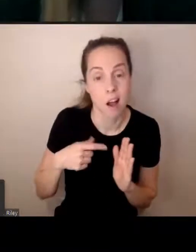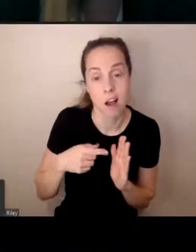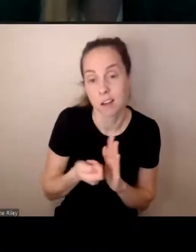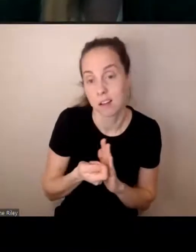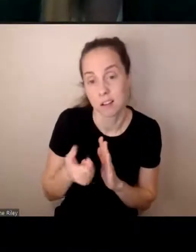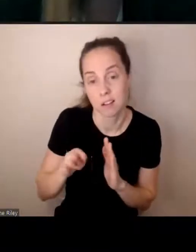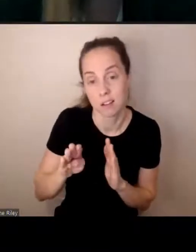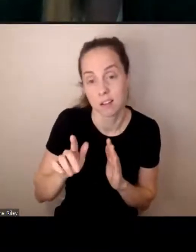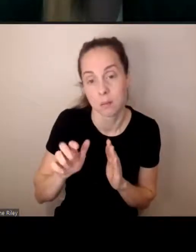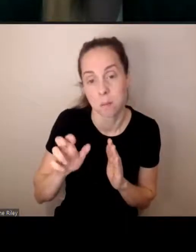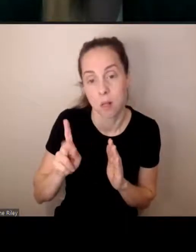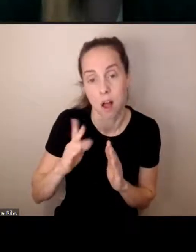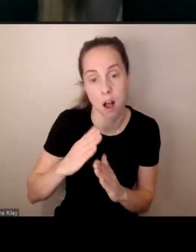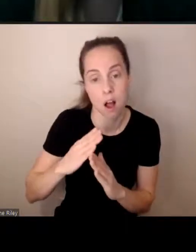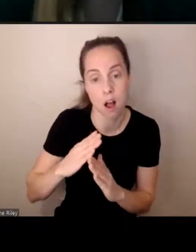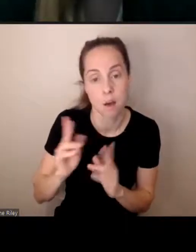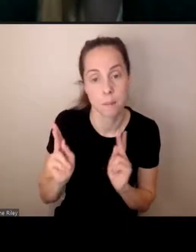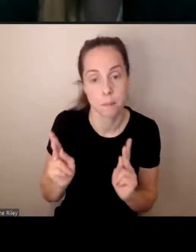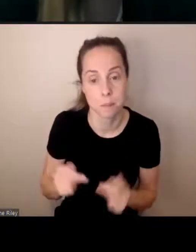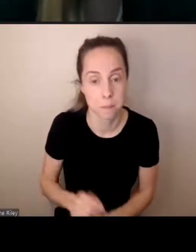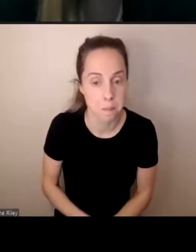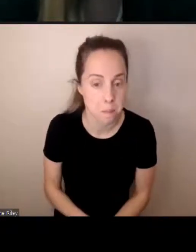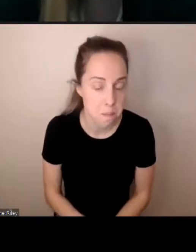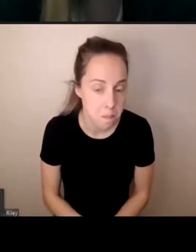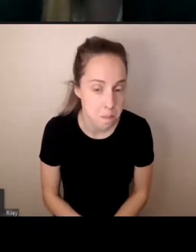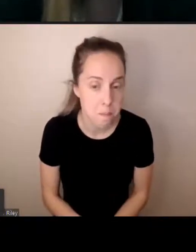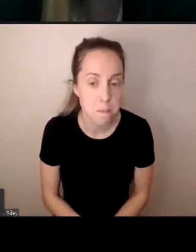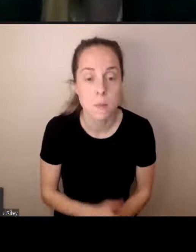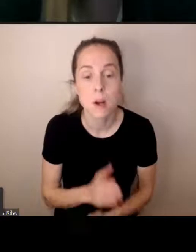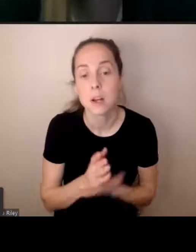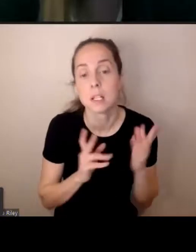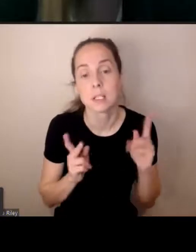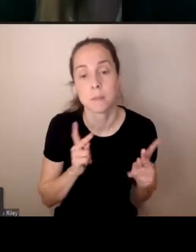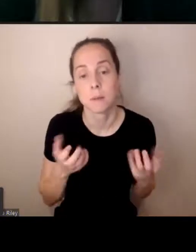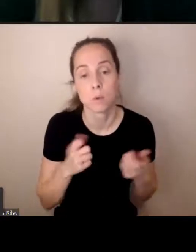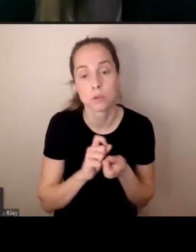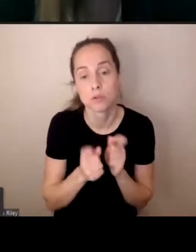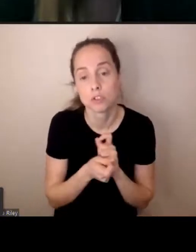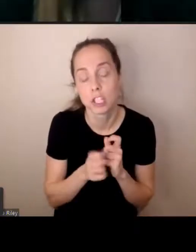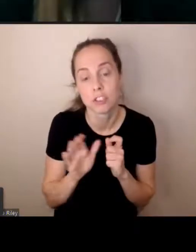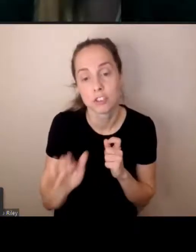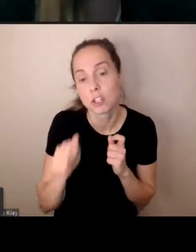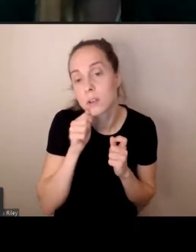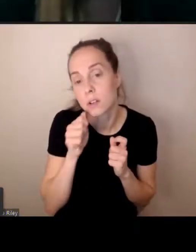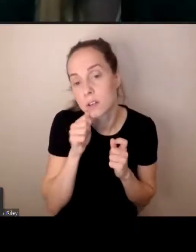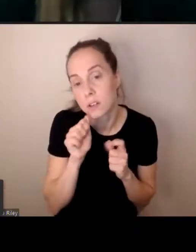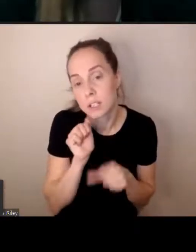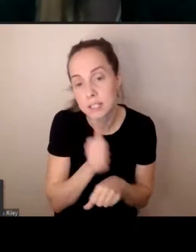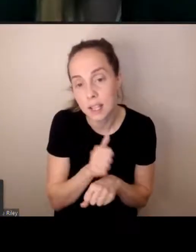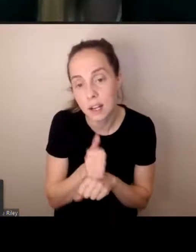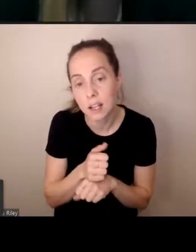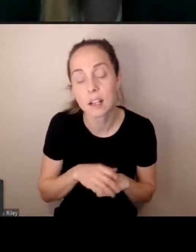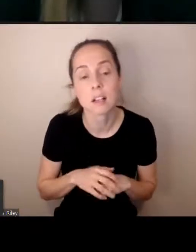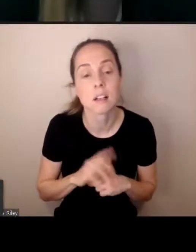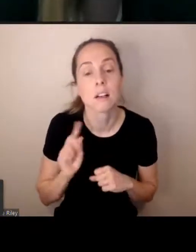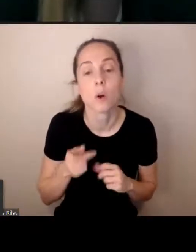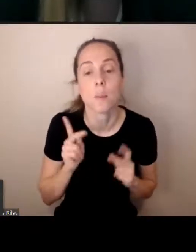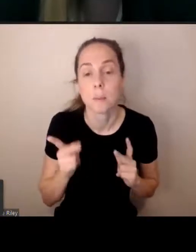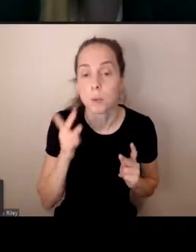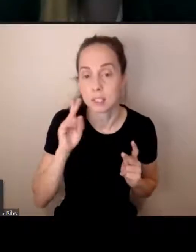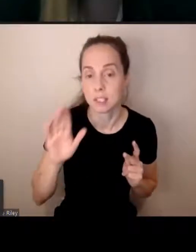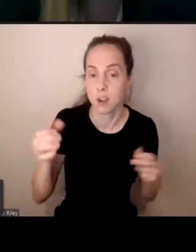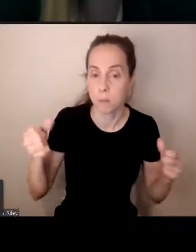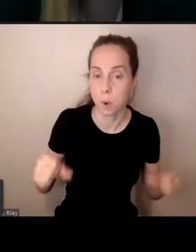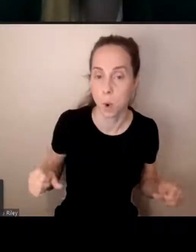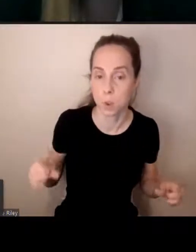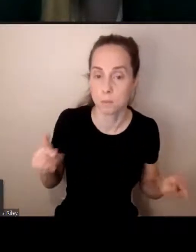Some folks like to change their privacy settings, so the only people who can see their posts are people who they genuinely know and love